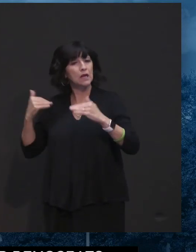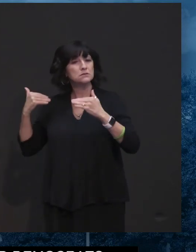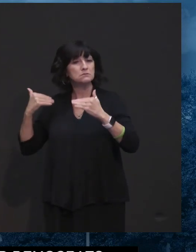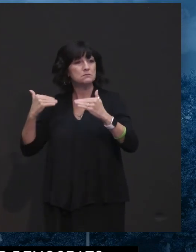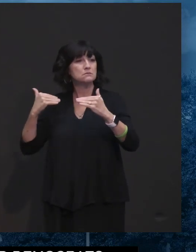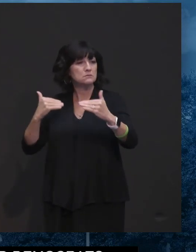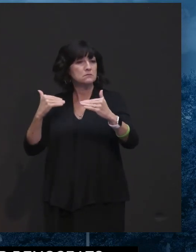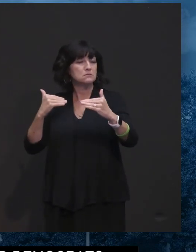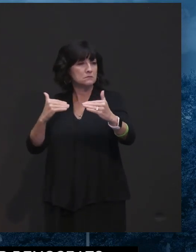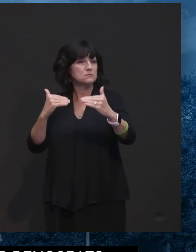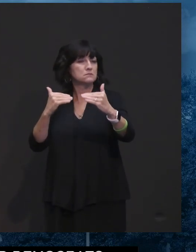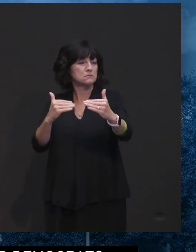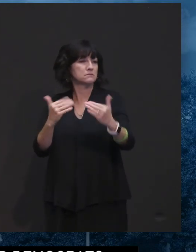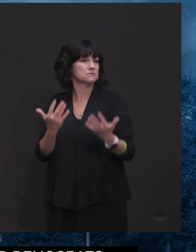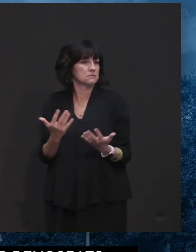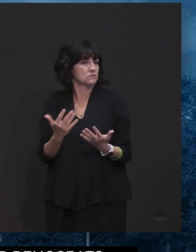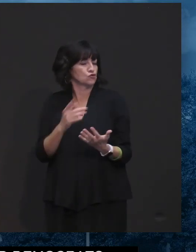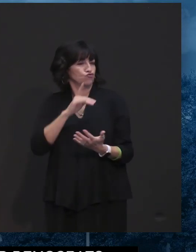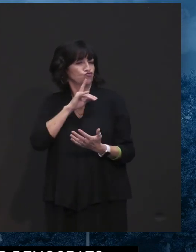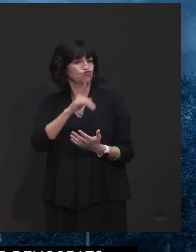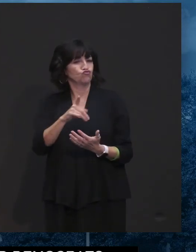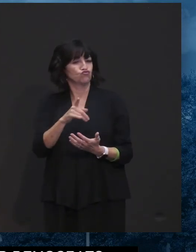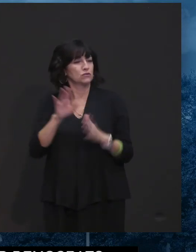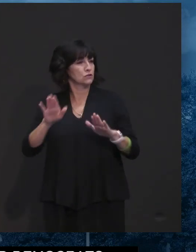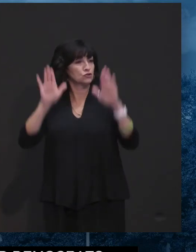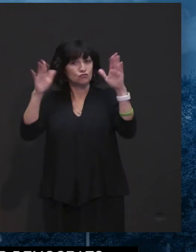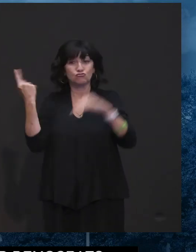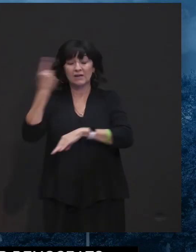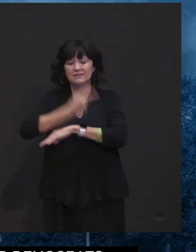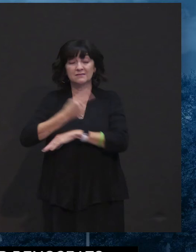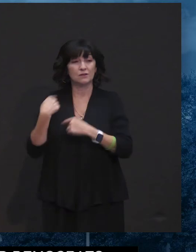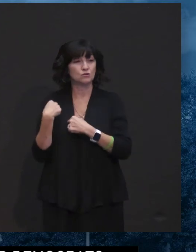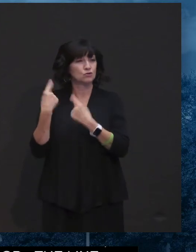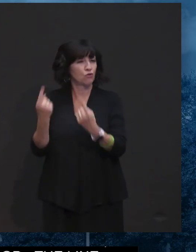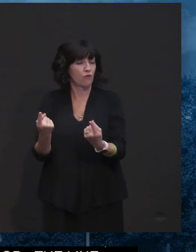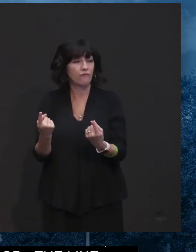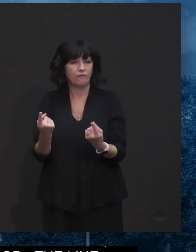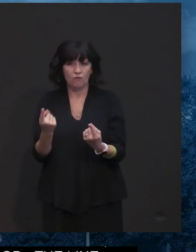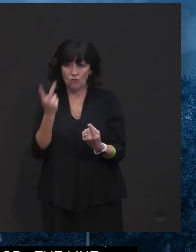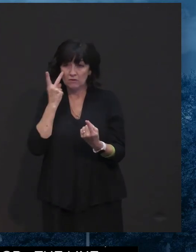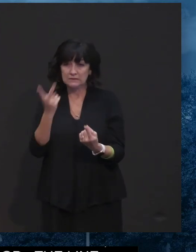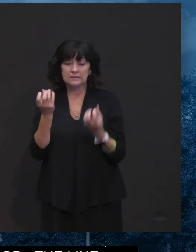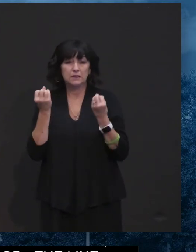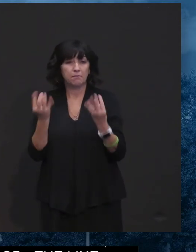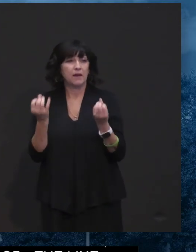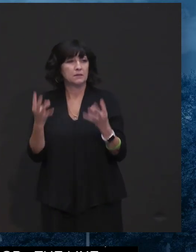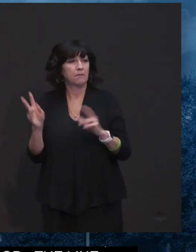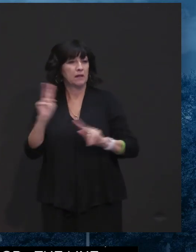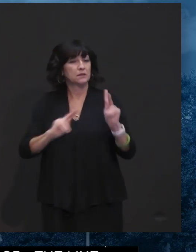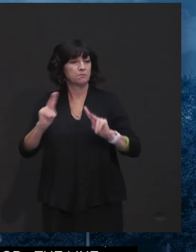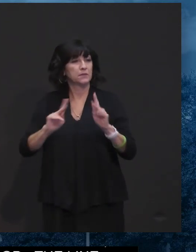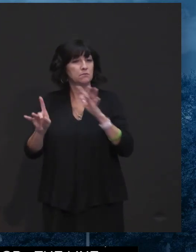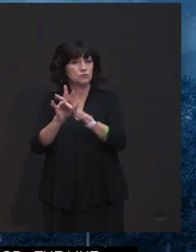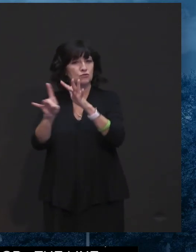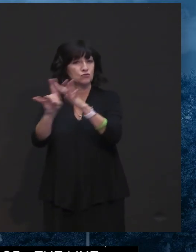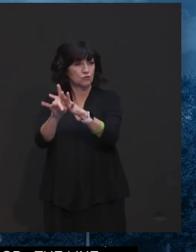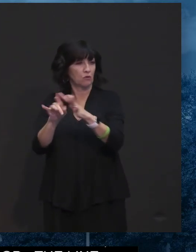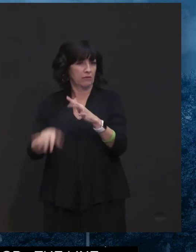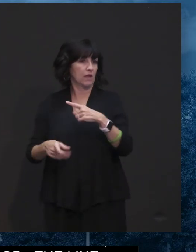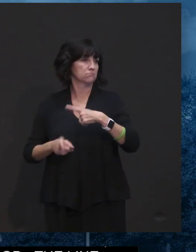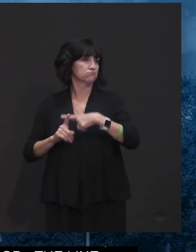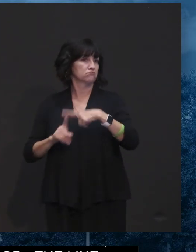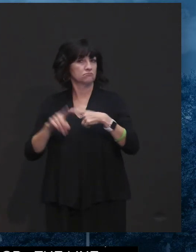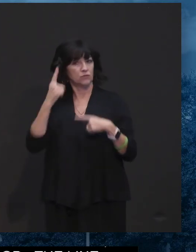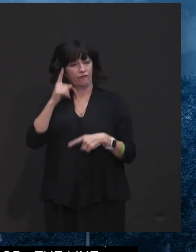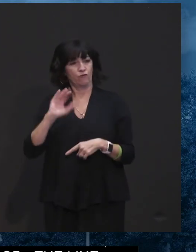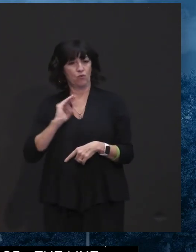polling places, I guess, there. So just a really great day so far. Really good turnout. That's good for all of us, in my view, as many people can